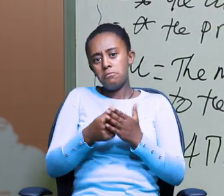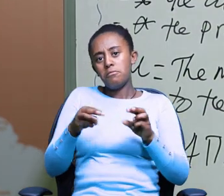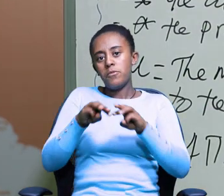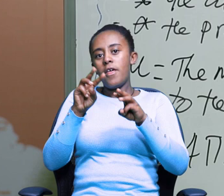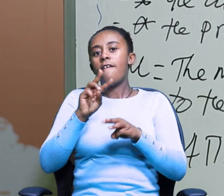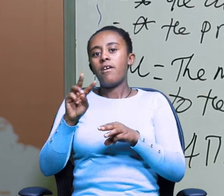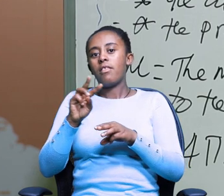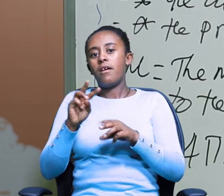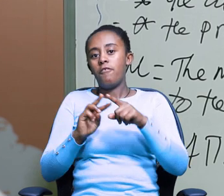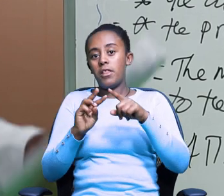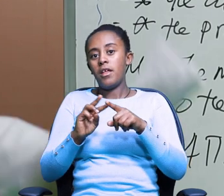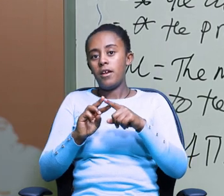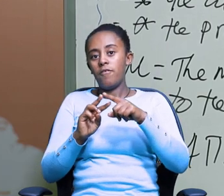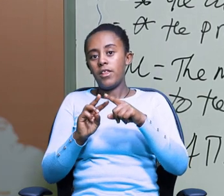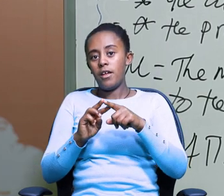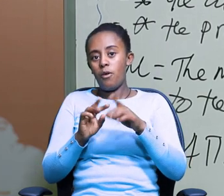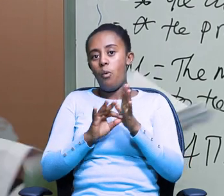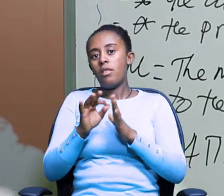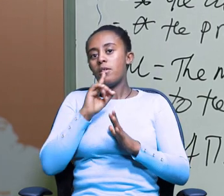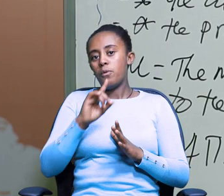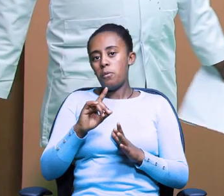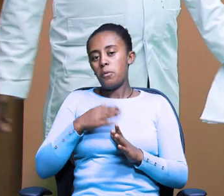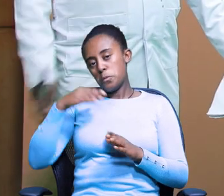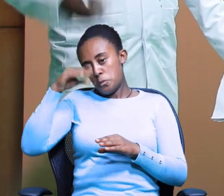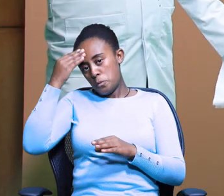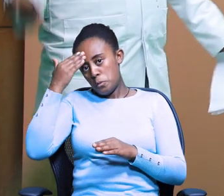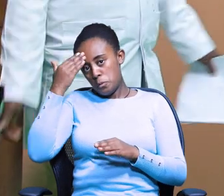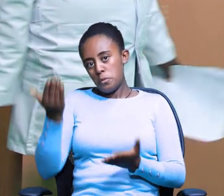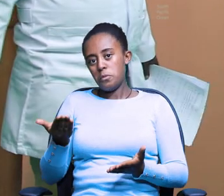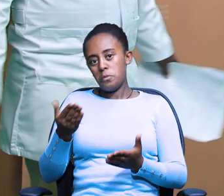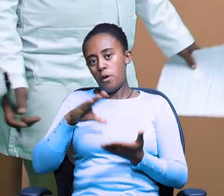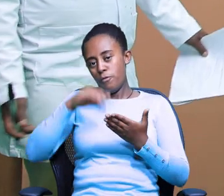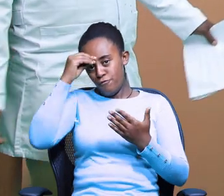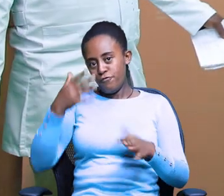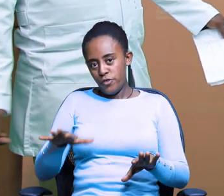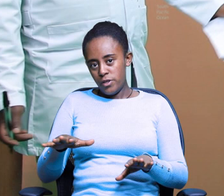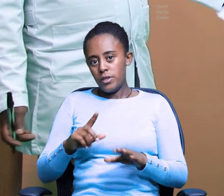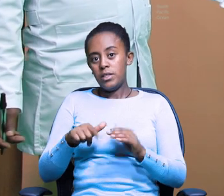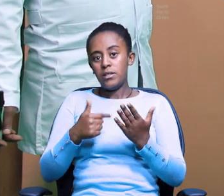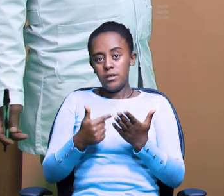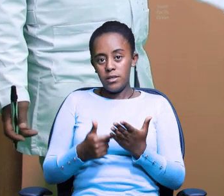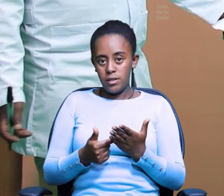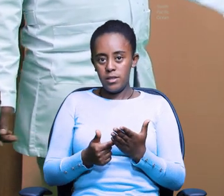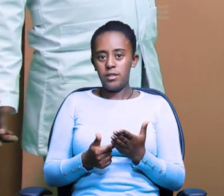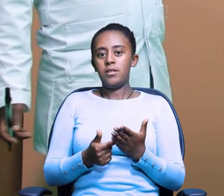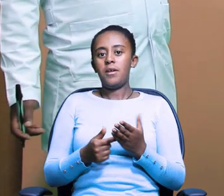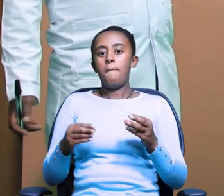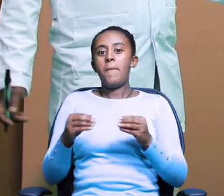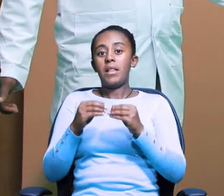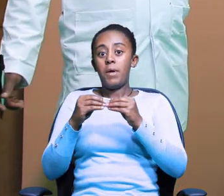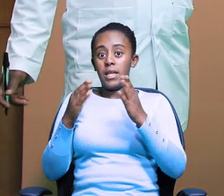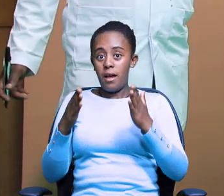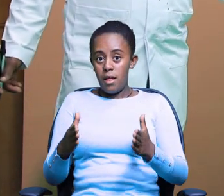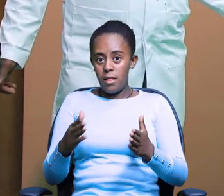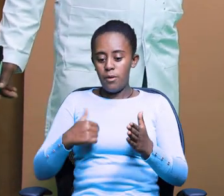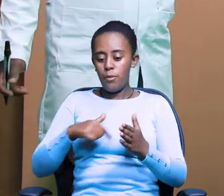vector quantity. Do you remember my student? You learned this one. Therefore, mathematically, we are going